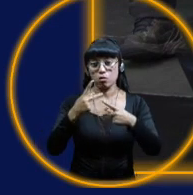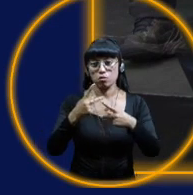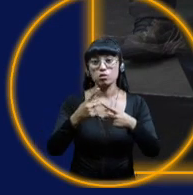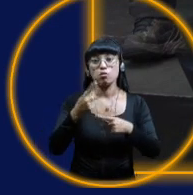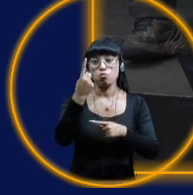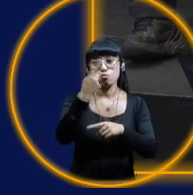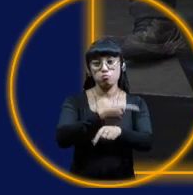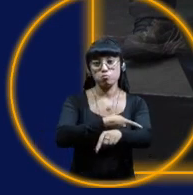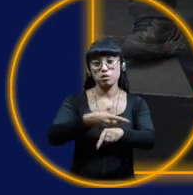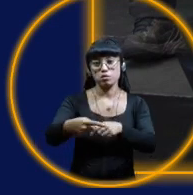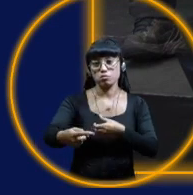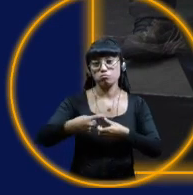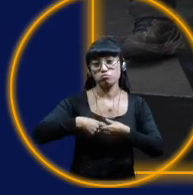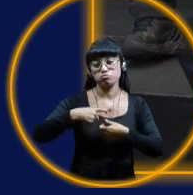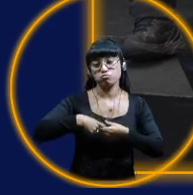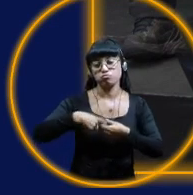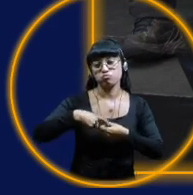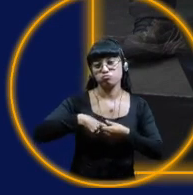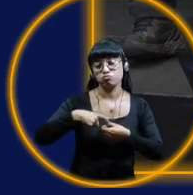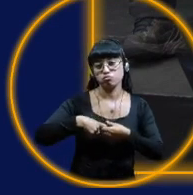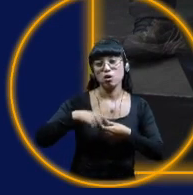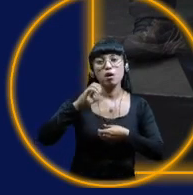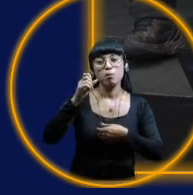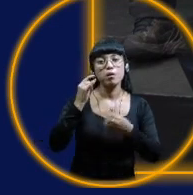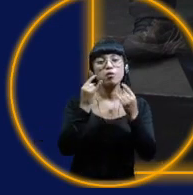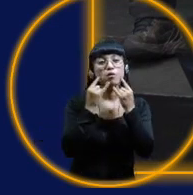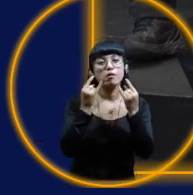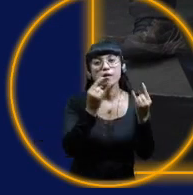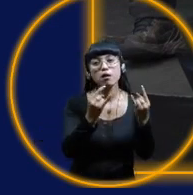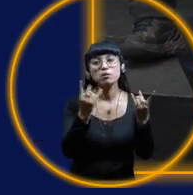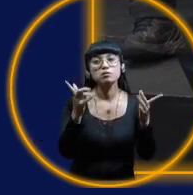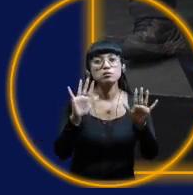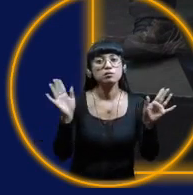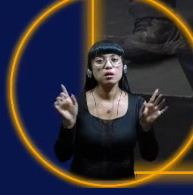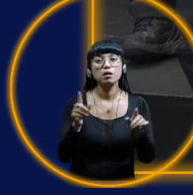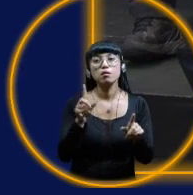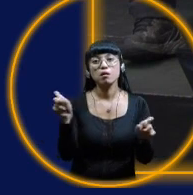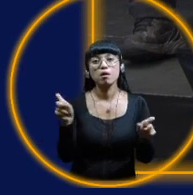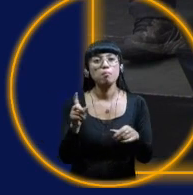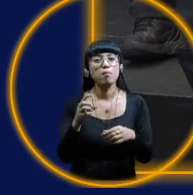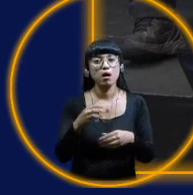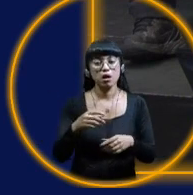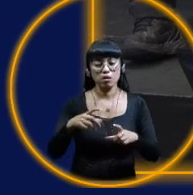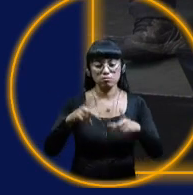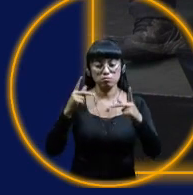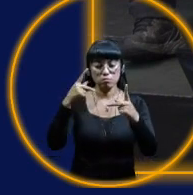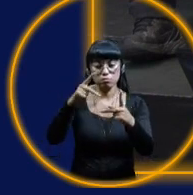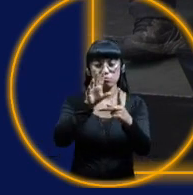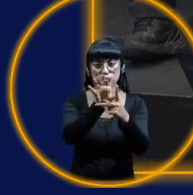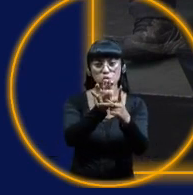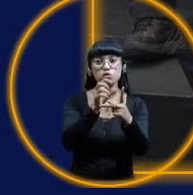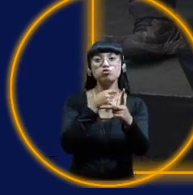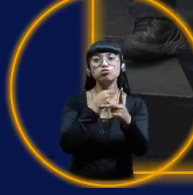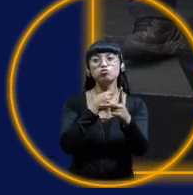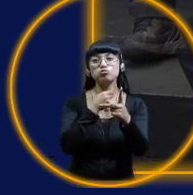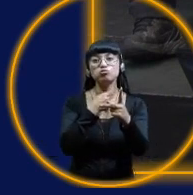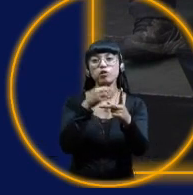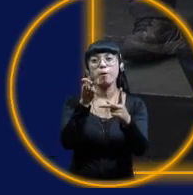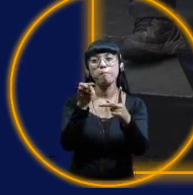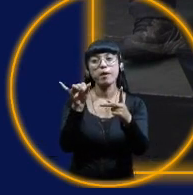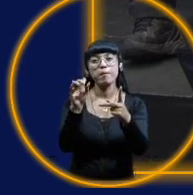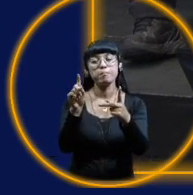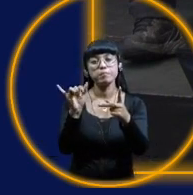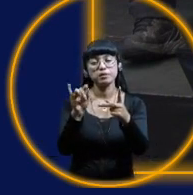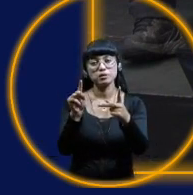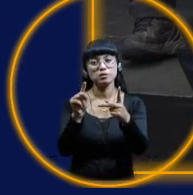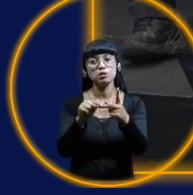care about is your like memes, but they don't want to know anything more about you as a creator. You've just made TikTok